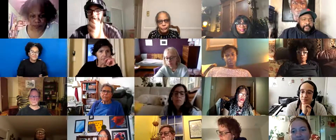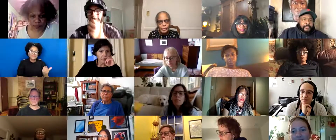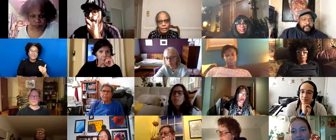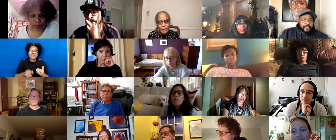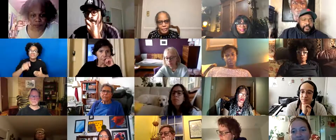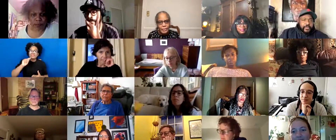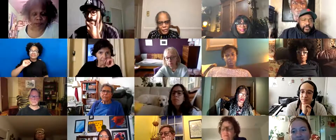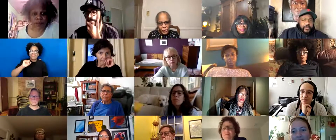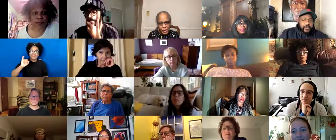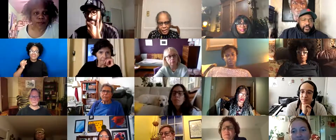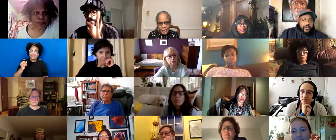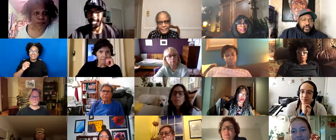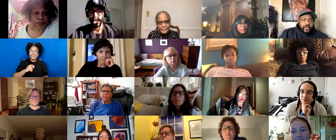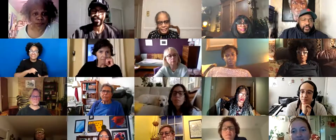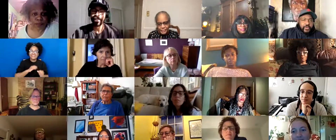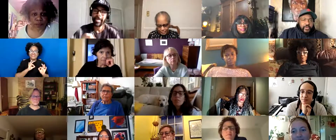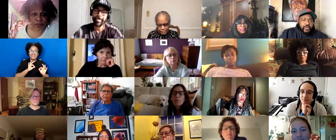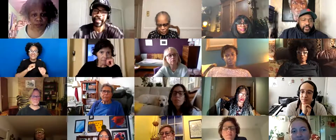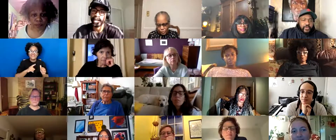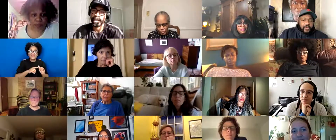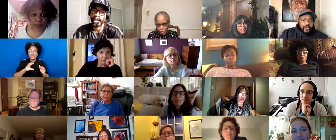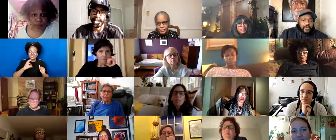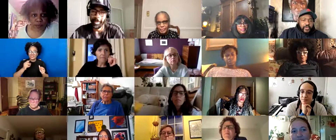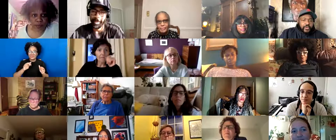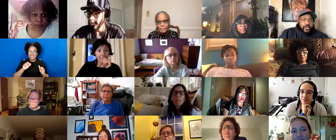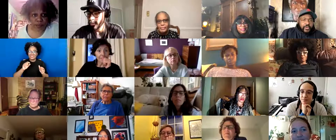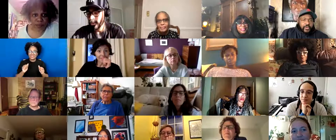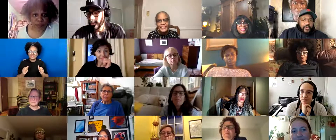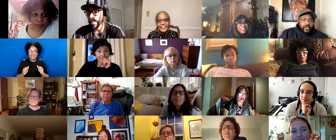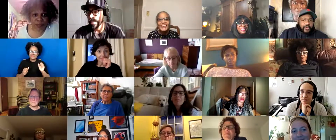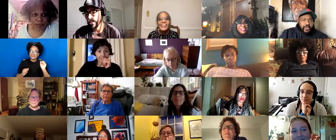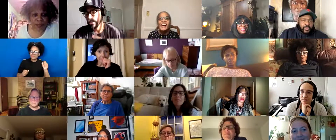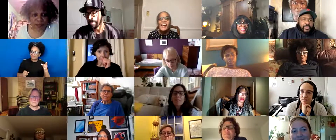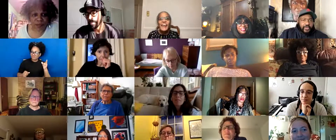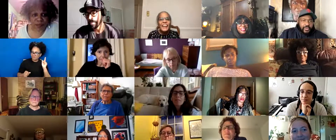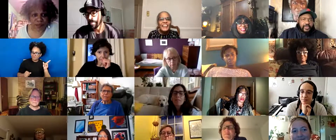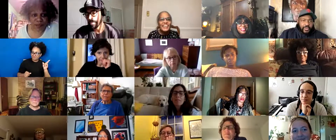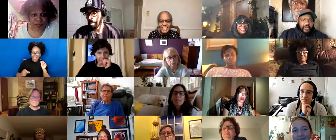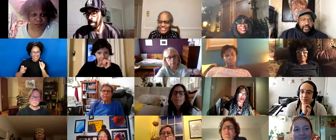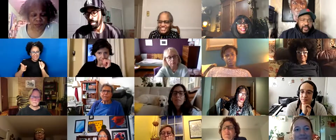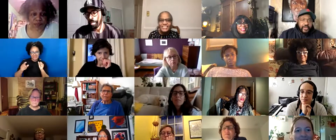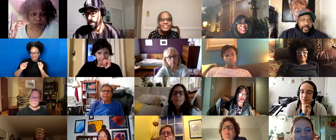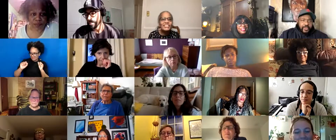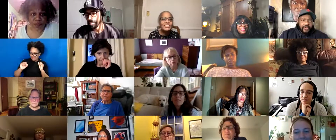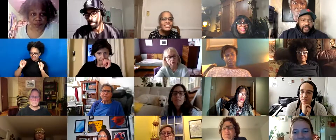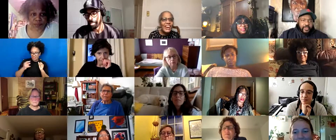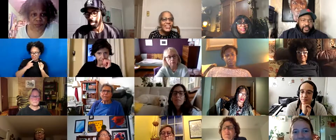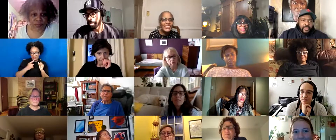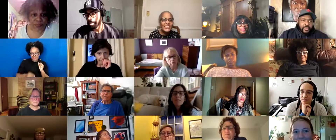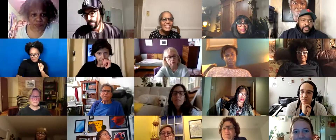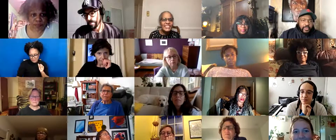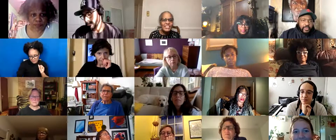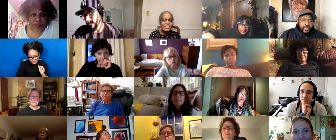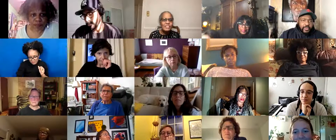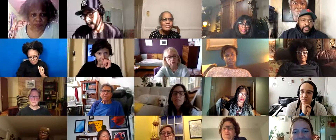Okay. So I don't have nearly 10 words for each, and they're not even really I mean, they aren't as concrete